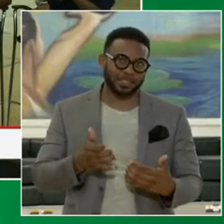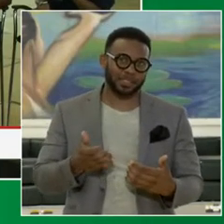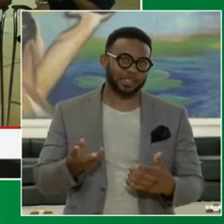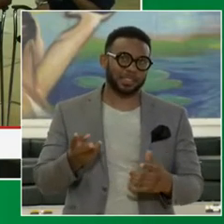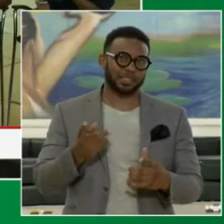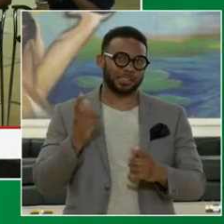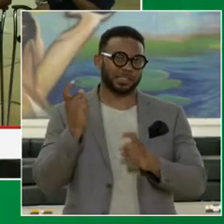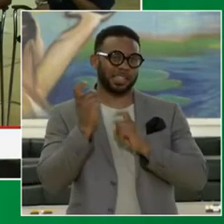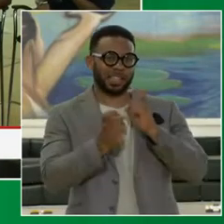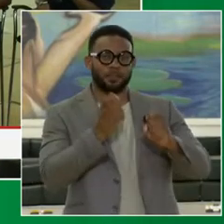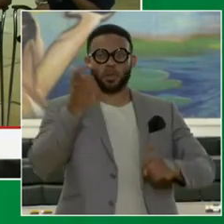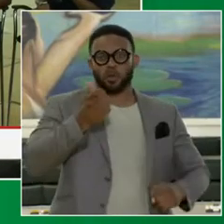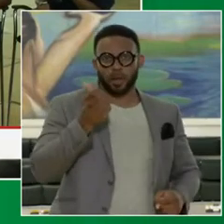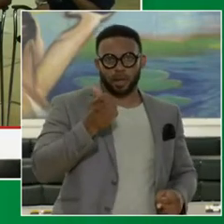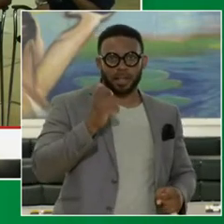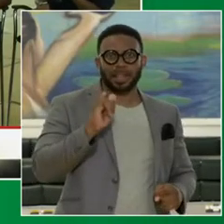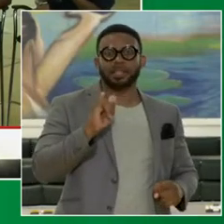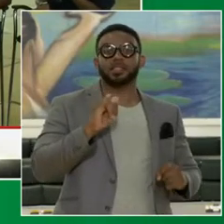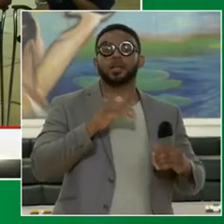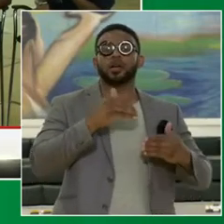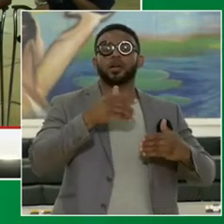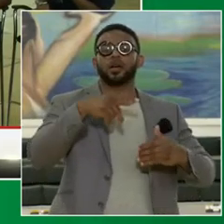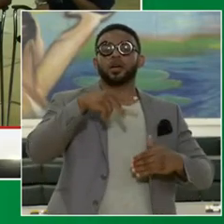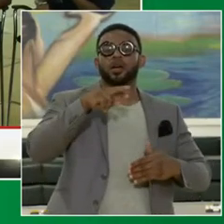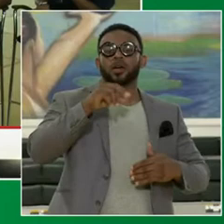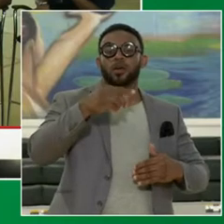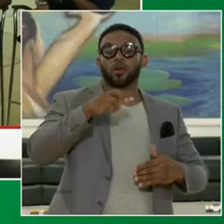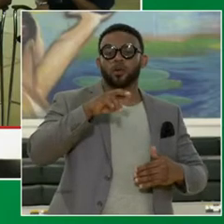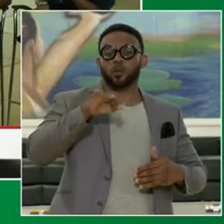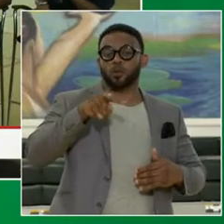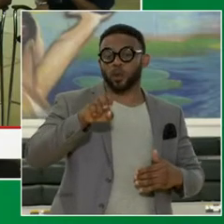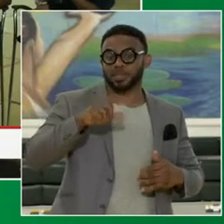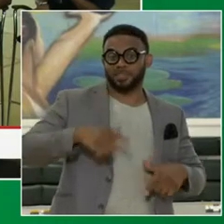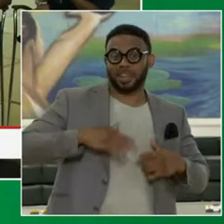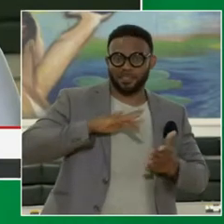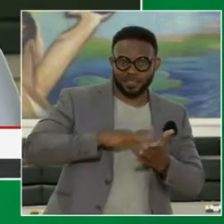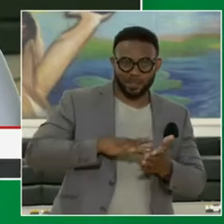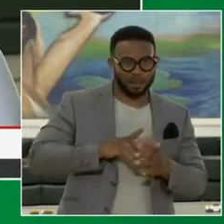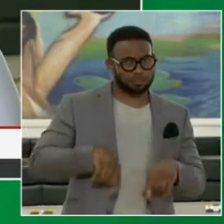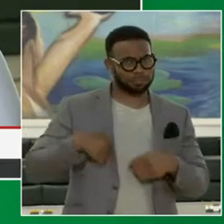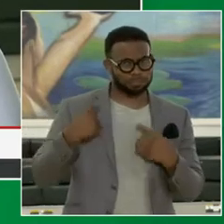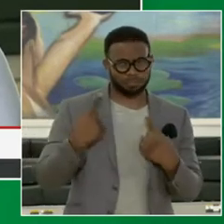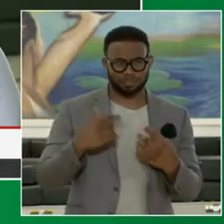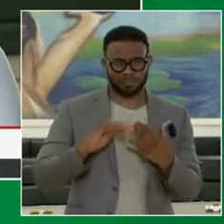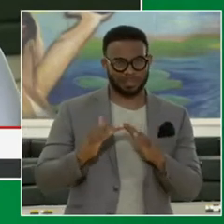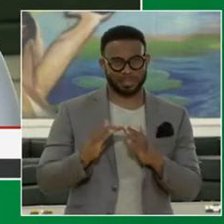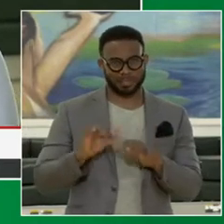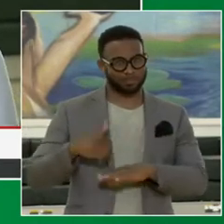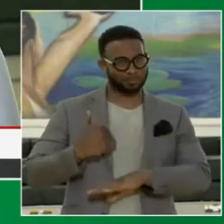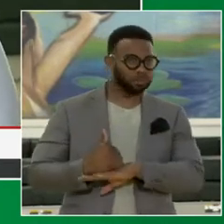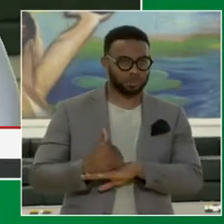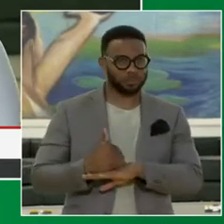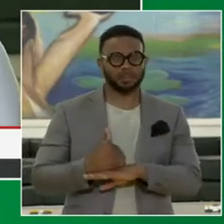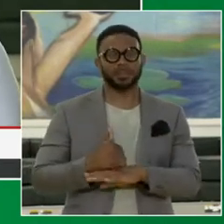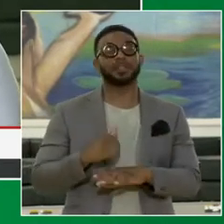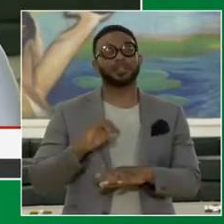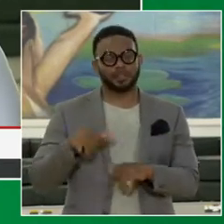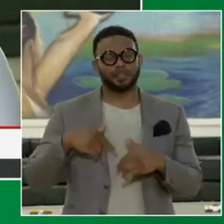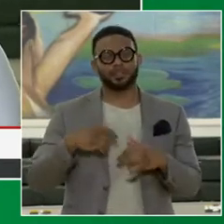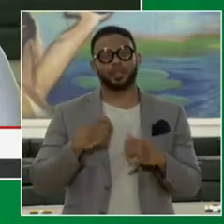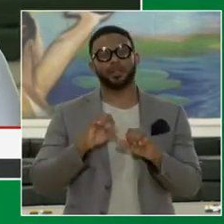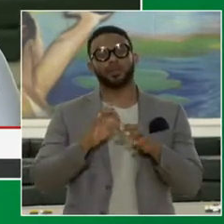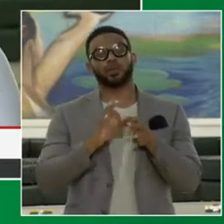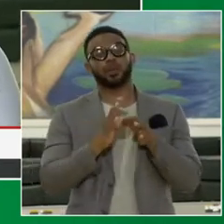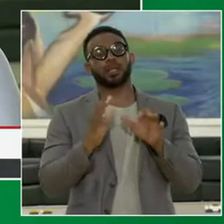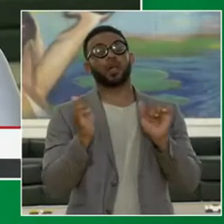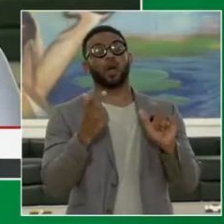the grants. So the Progressive Life Center, a long-standing organization in the city, is the organization that's actually releasing the grants